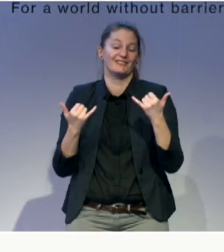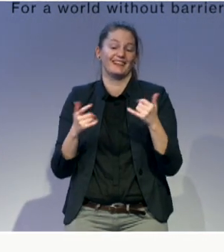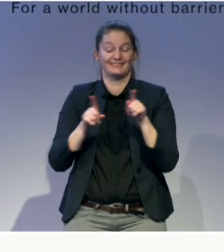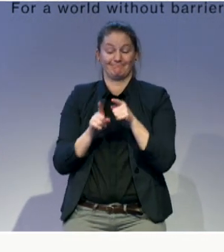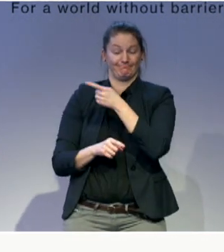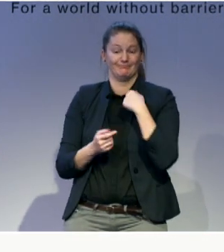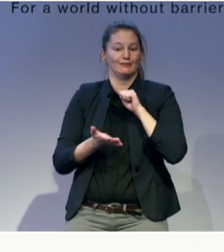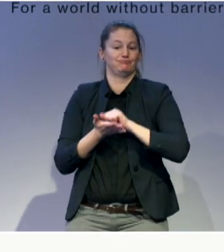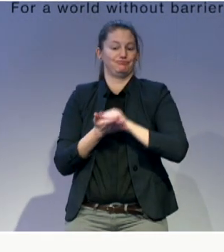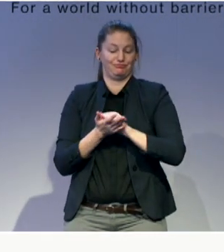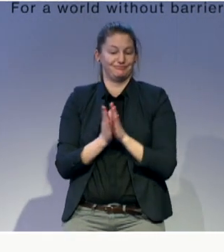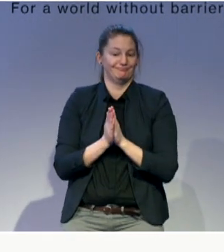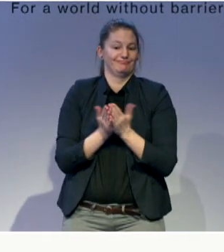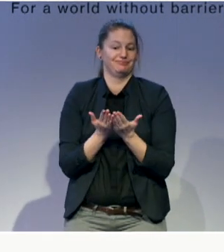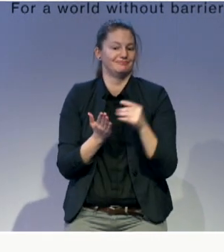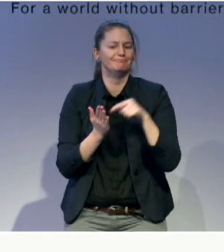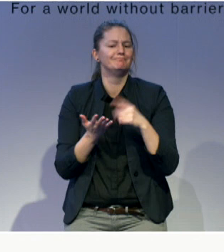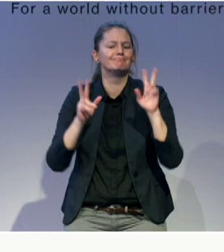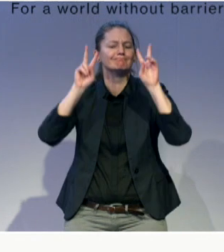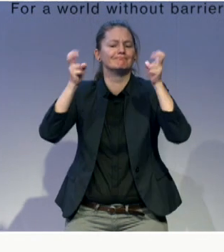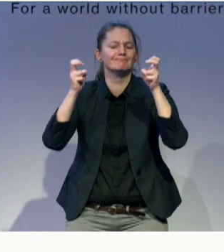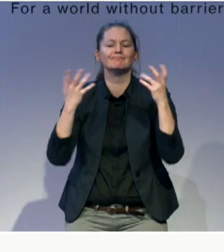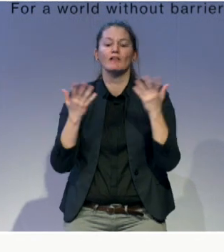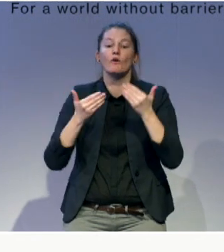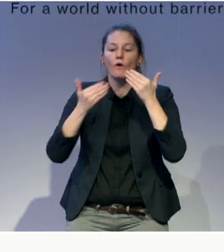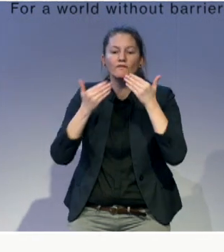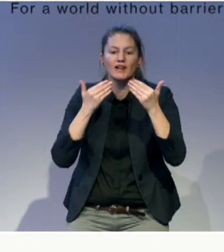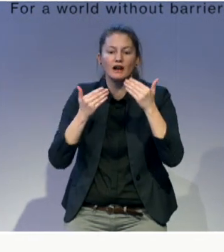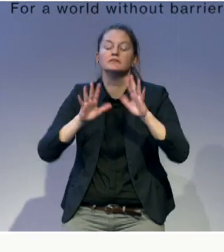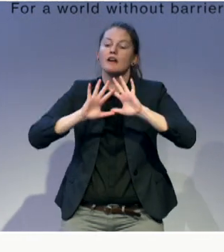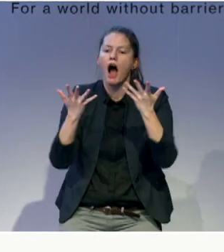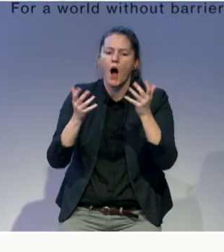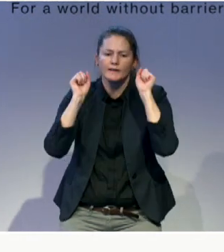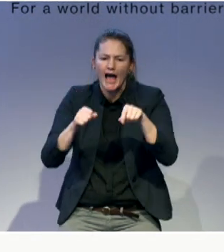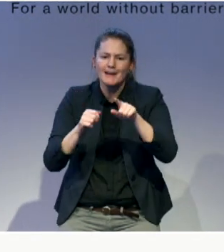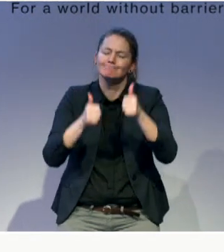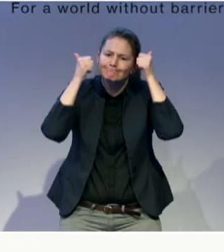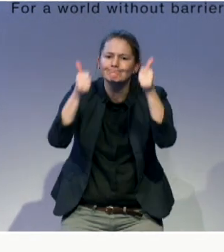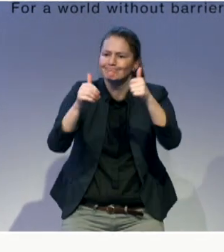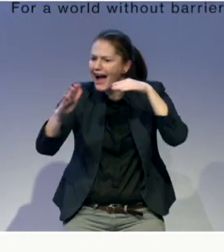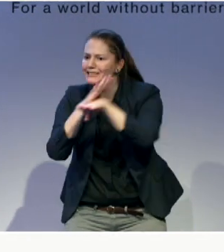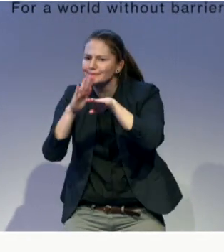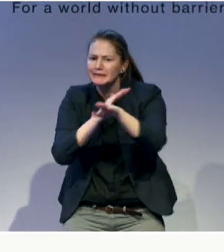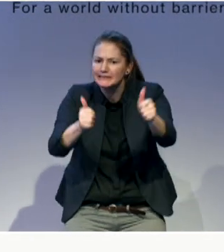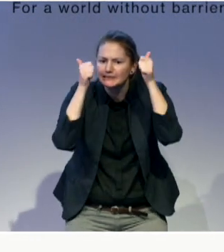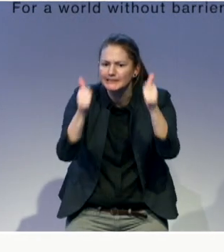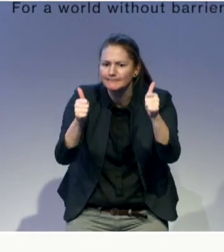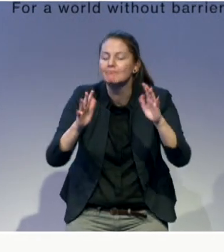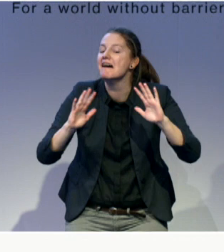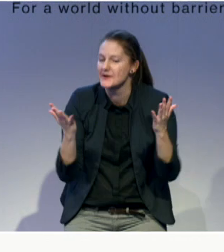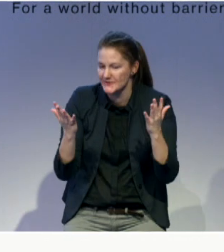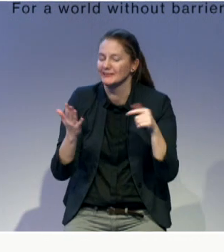Accessibility at the Zero Project conference now encompasses more than 30 measures and